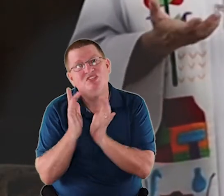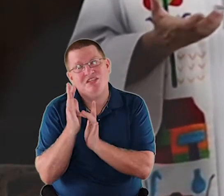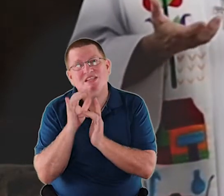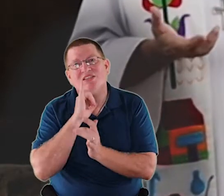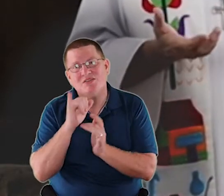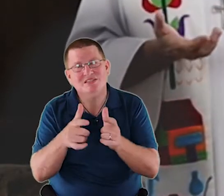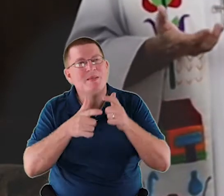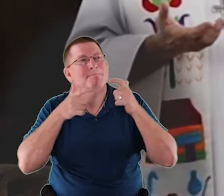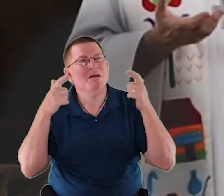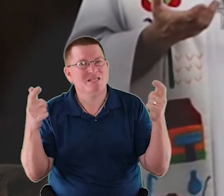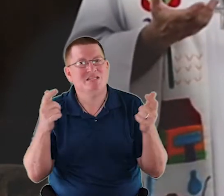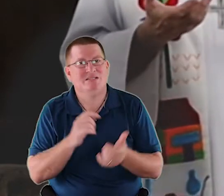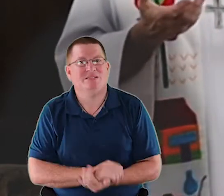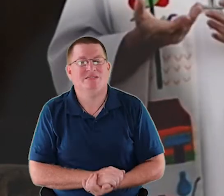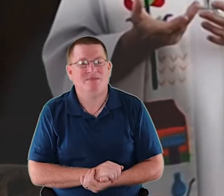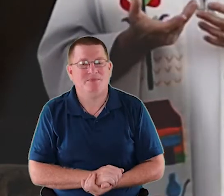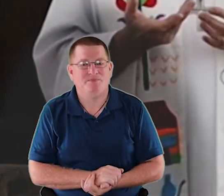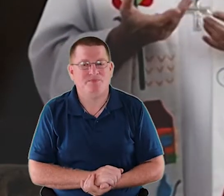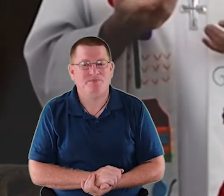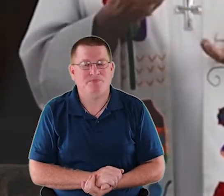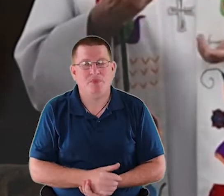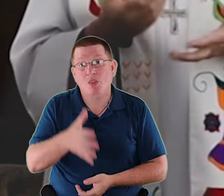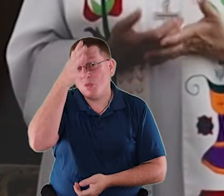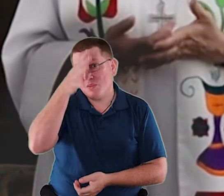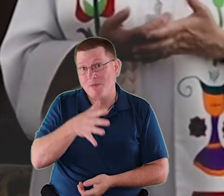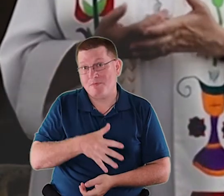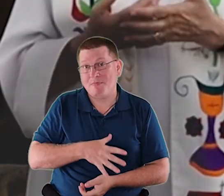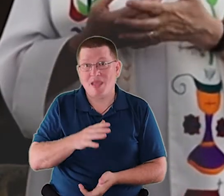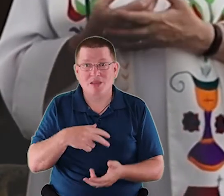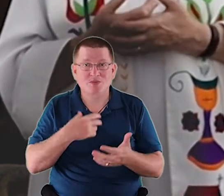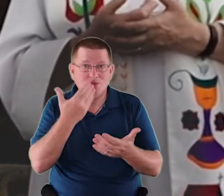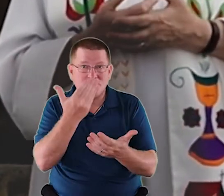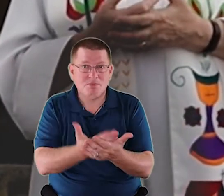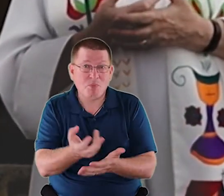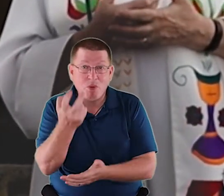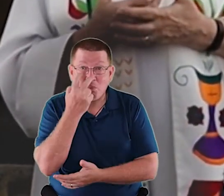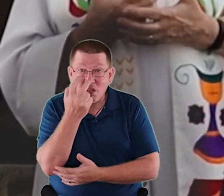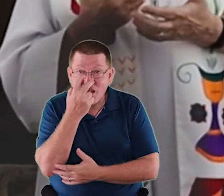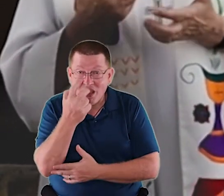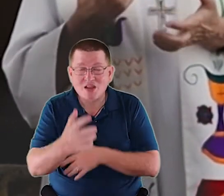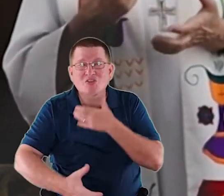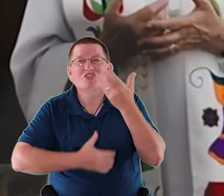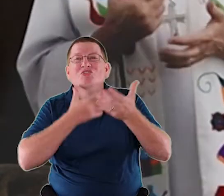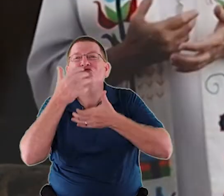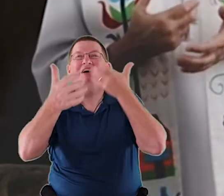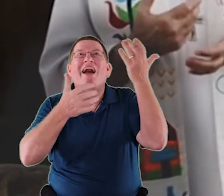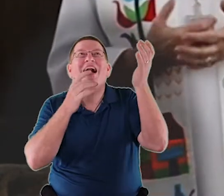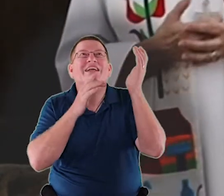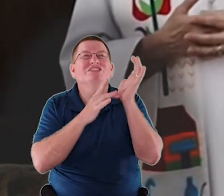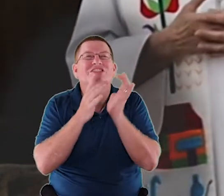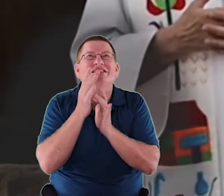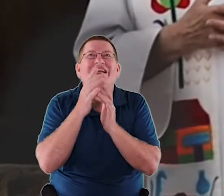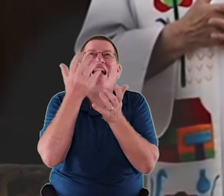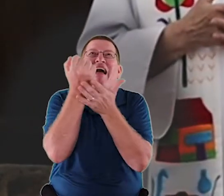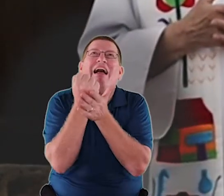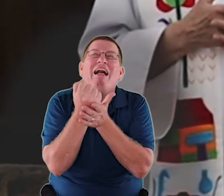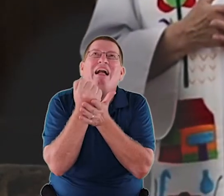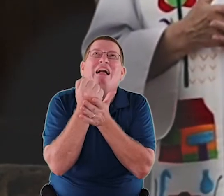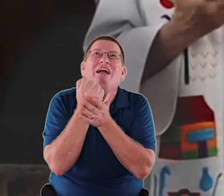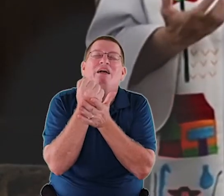is an abundance. There is a man who is born blind, who cries out to Jesus for